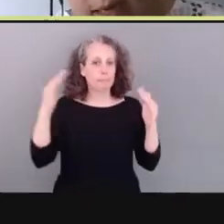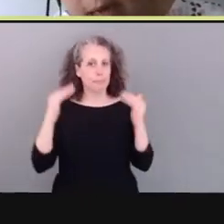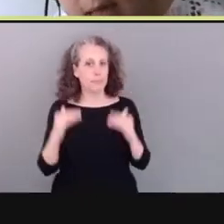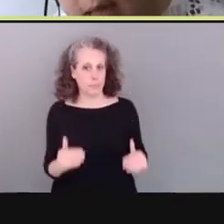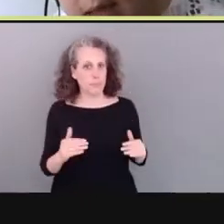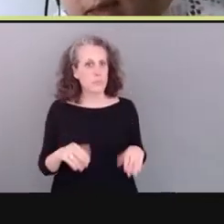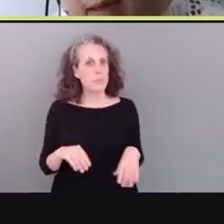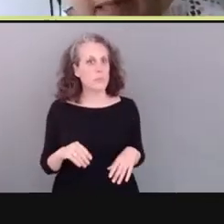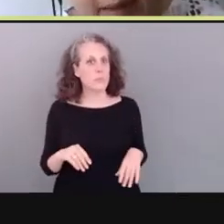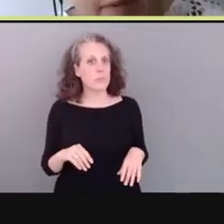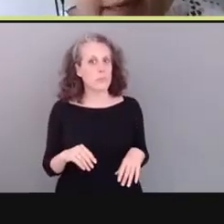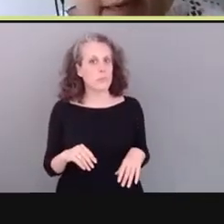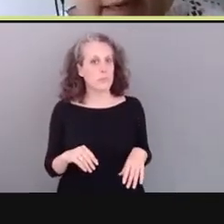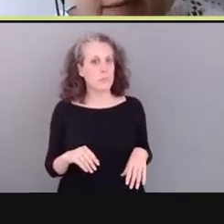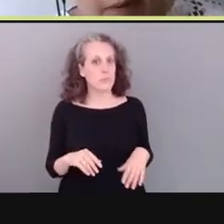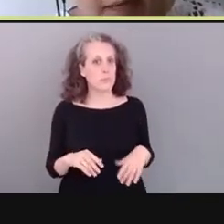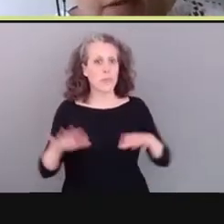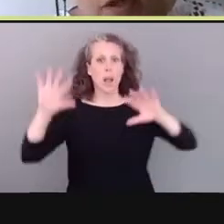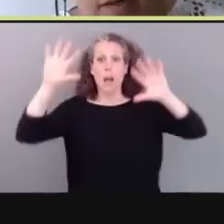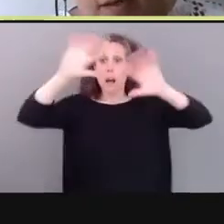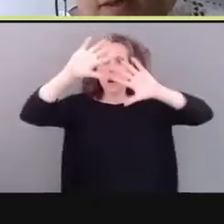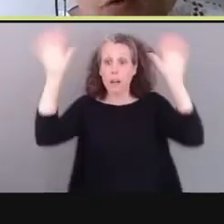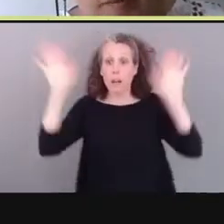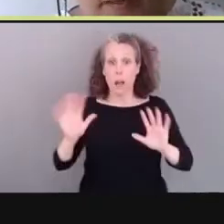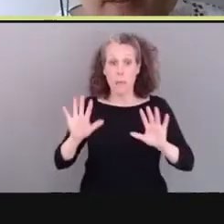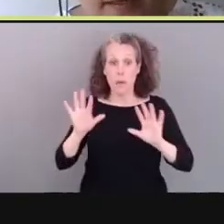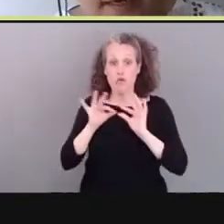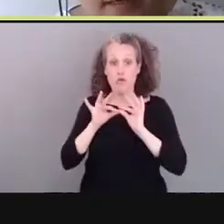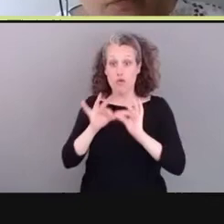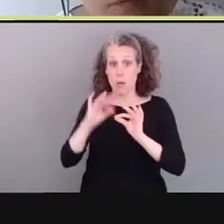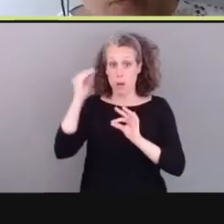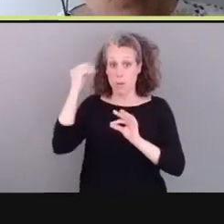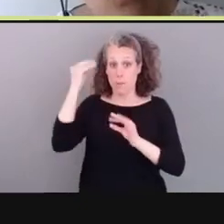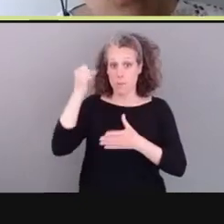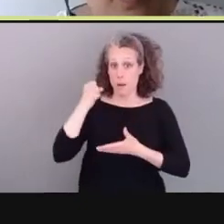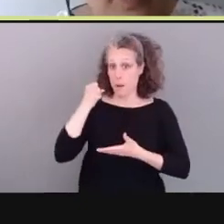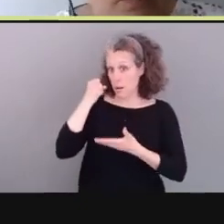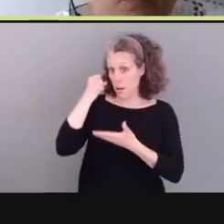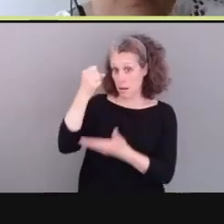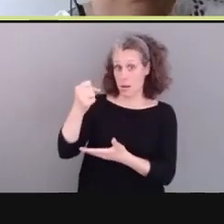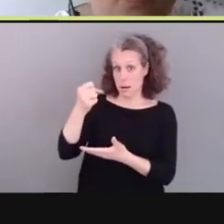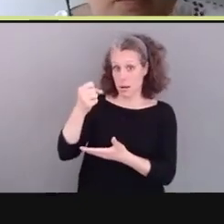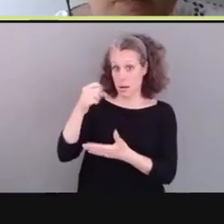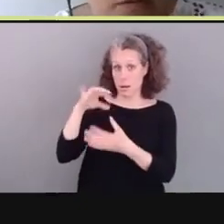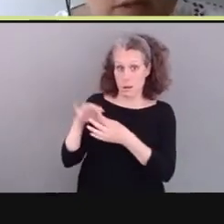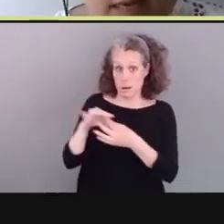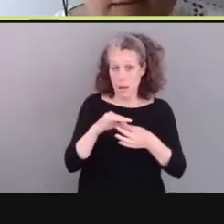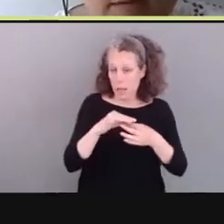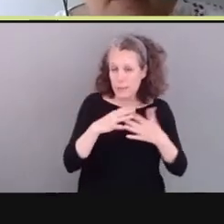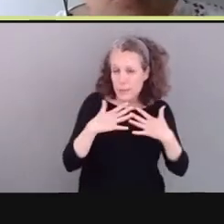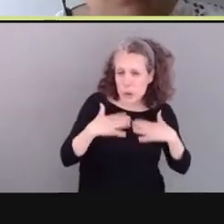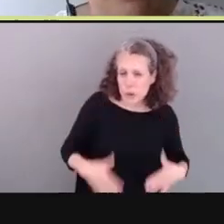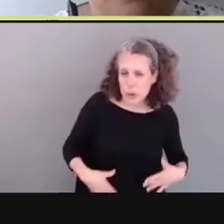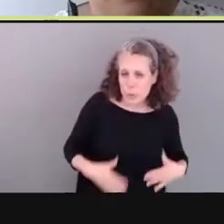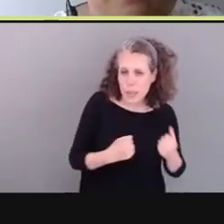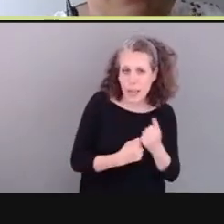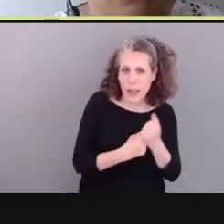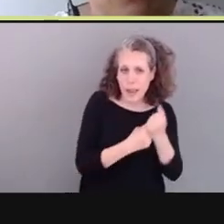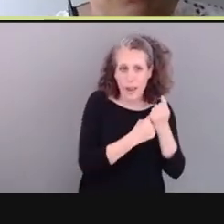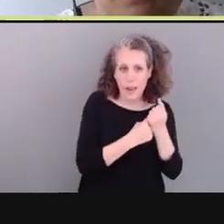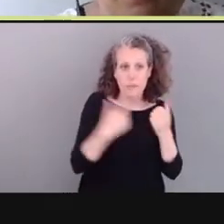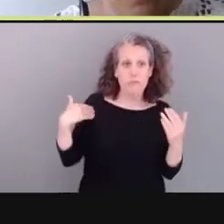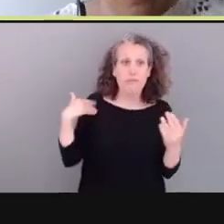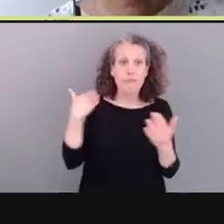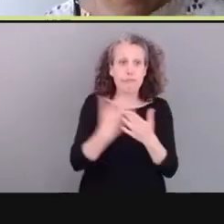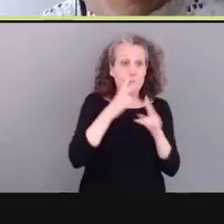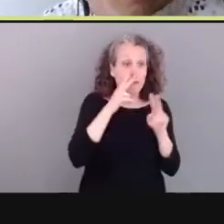course climate-related expenditure under EU humanitarian aid. We know it's not being tracked. It's a voluntary thing. It's